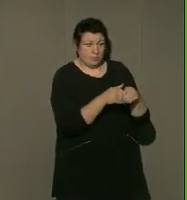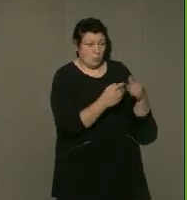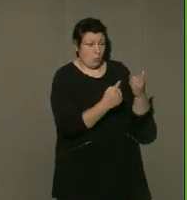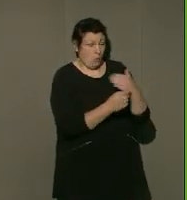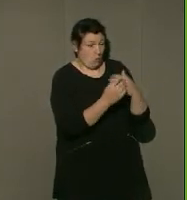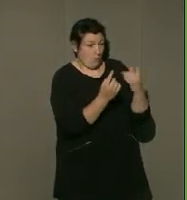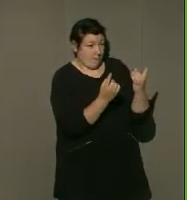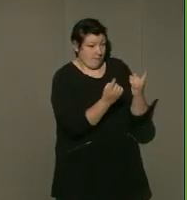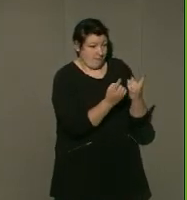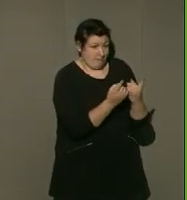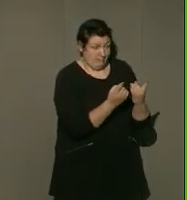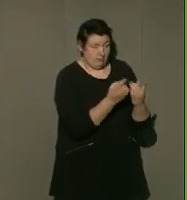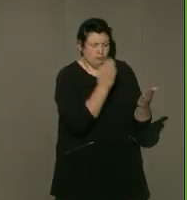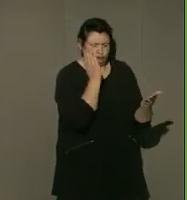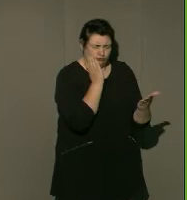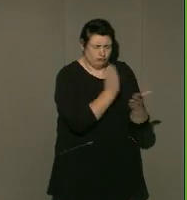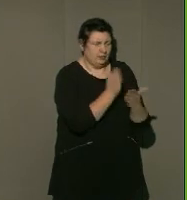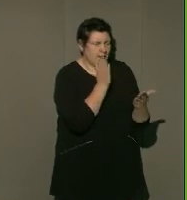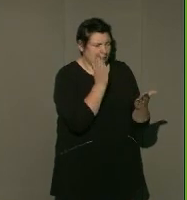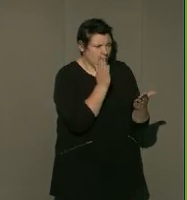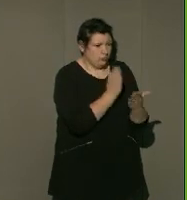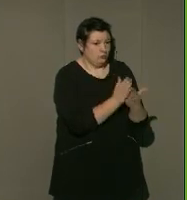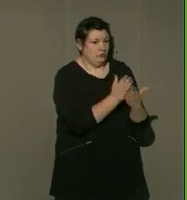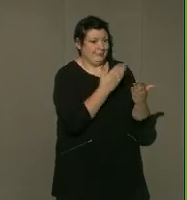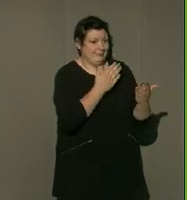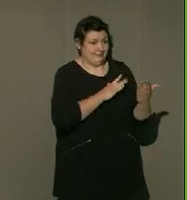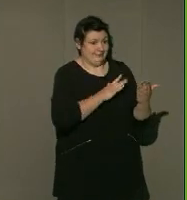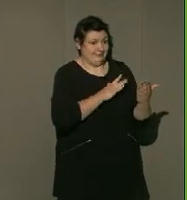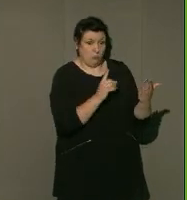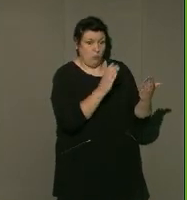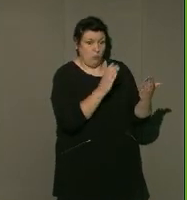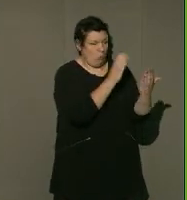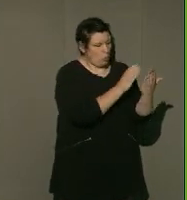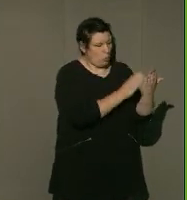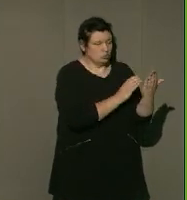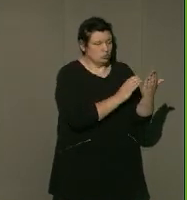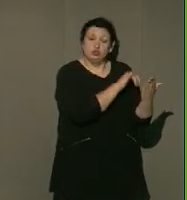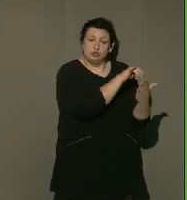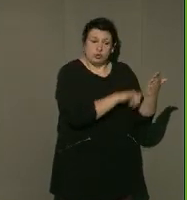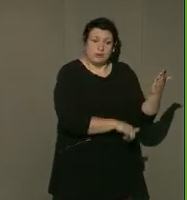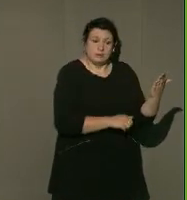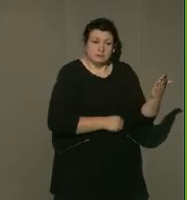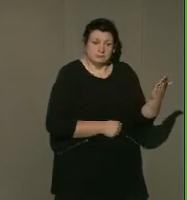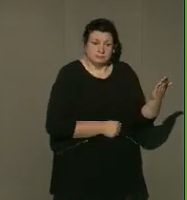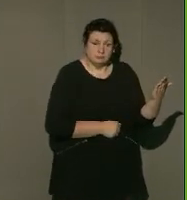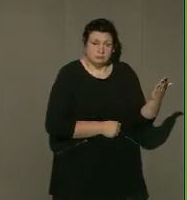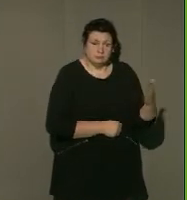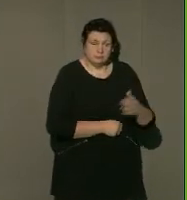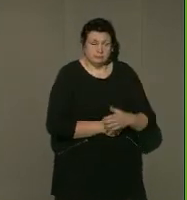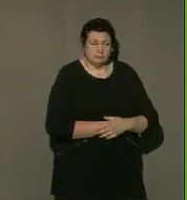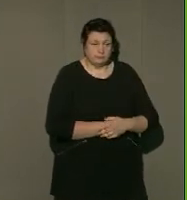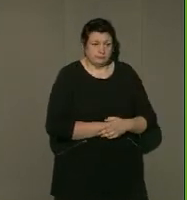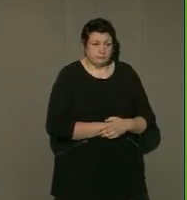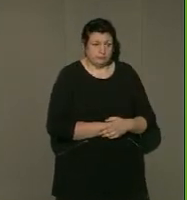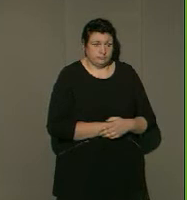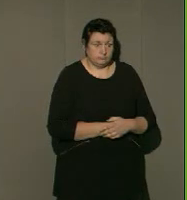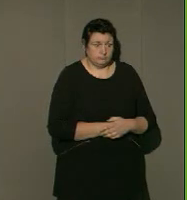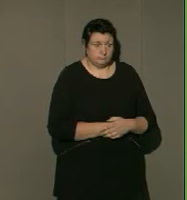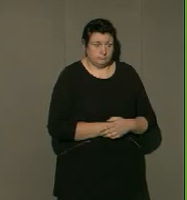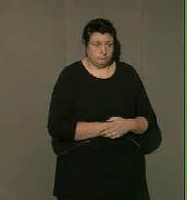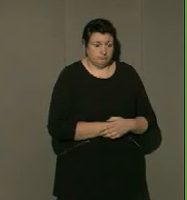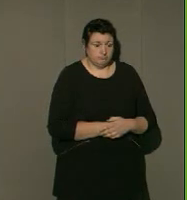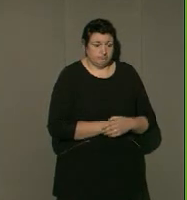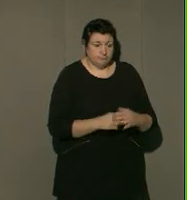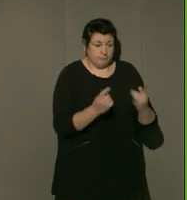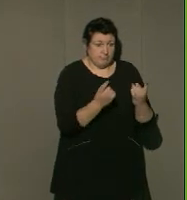that absolutely need the status of a constitutional document, the things we need to set a